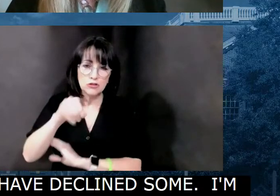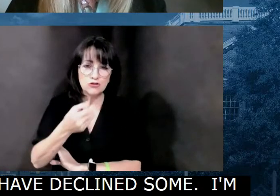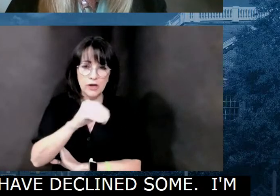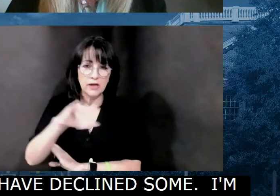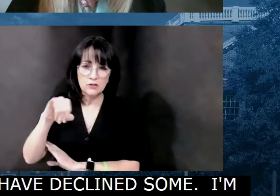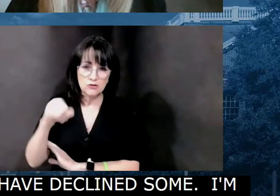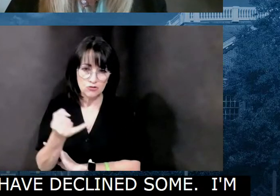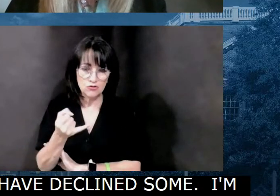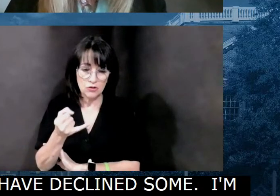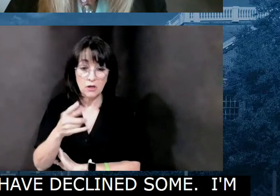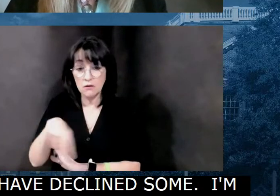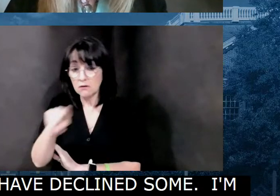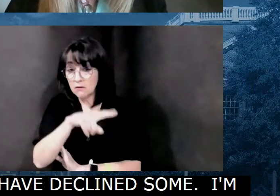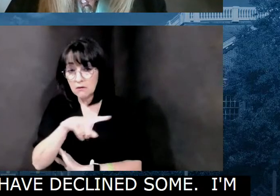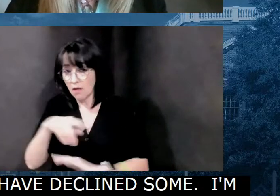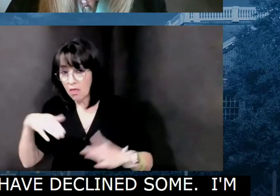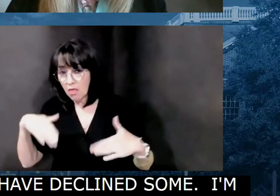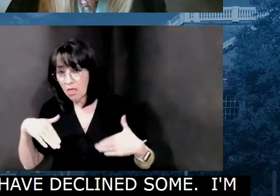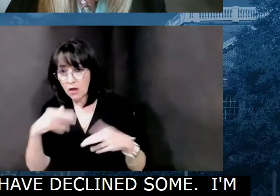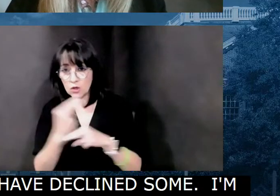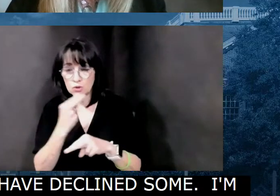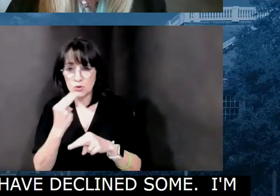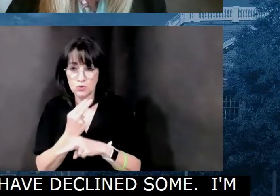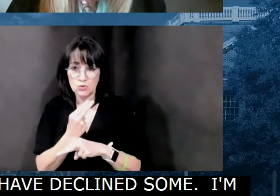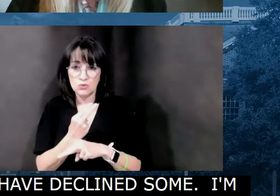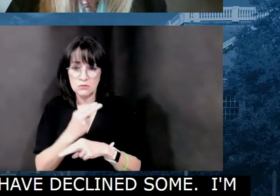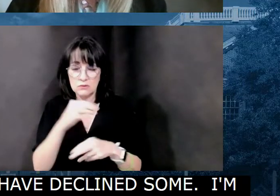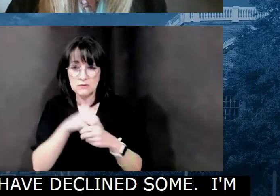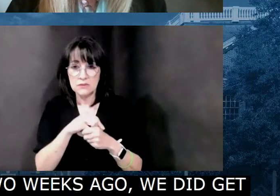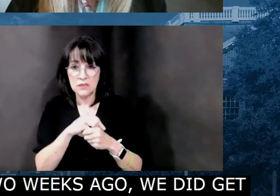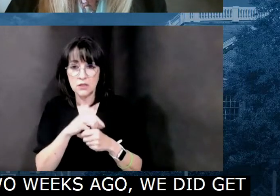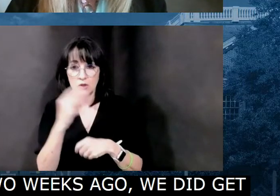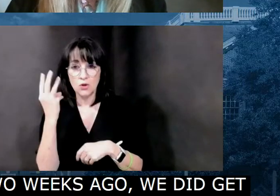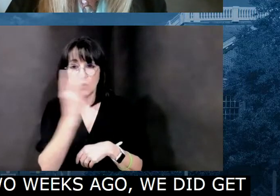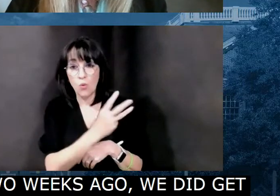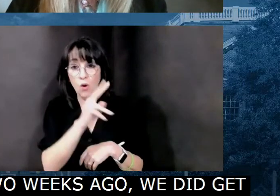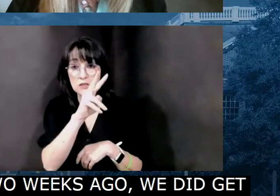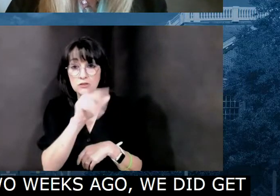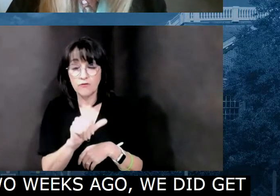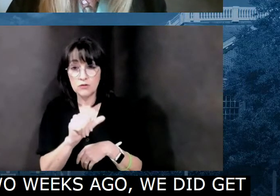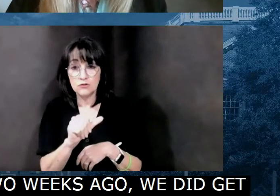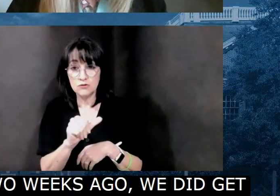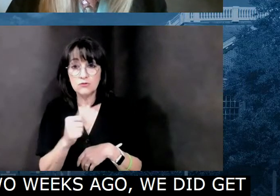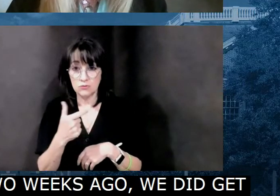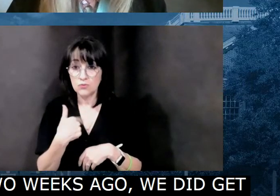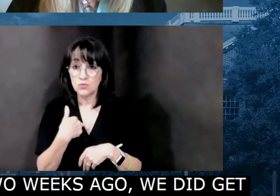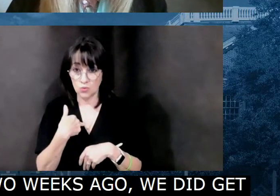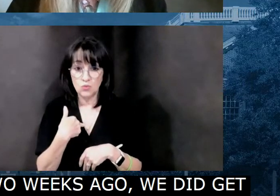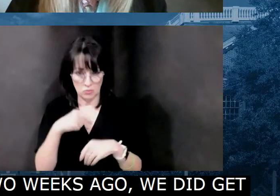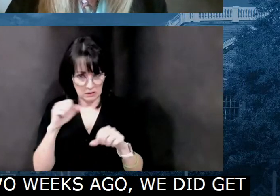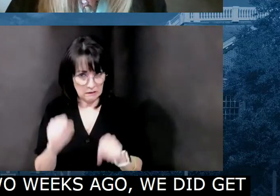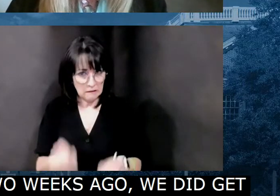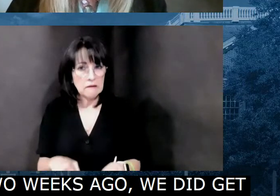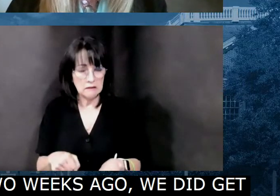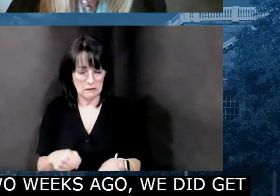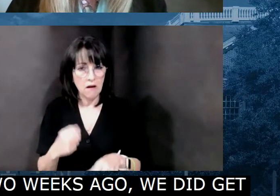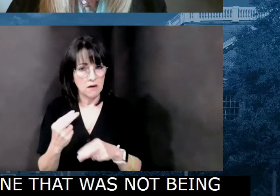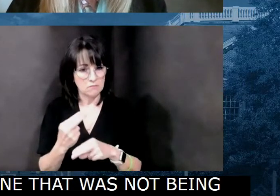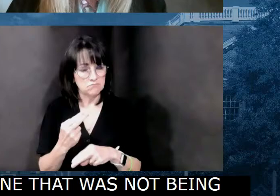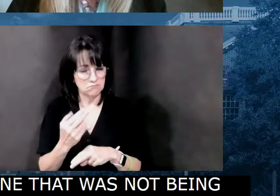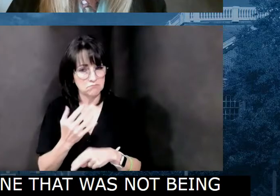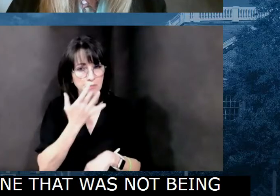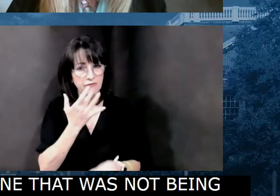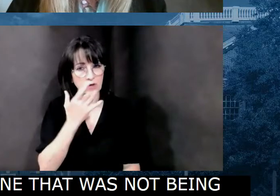not being used in West Virginia because we feel like we can use Johnson just one dose. It's